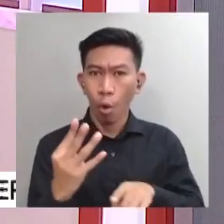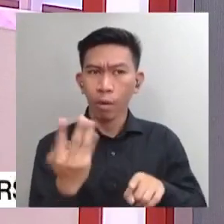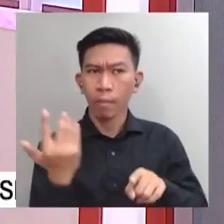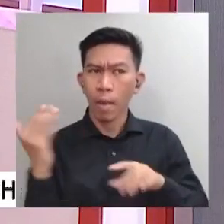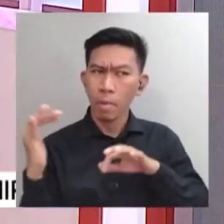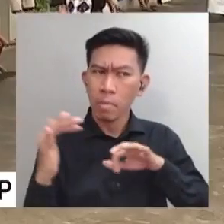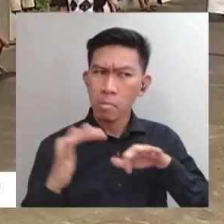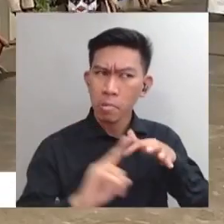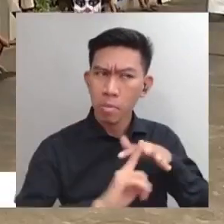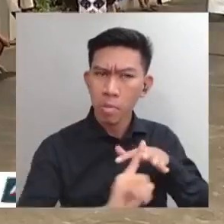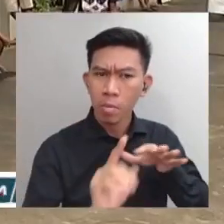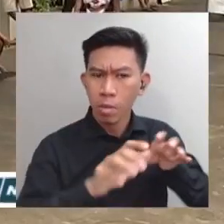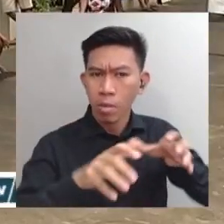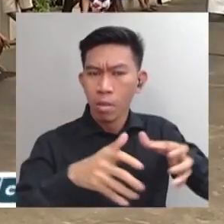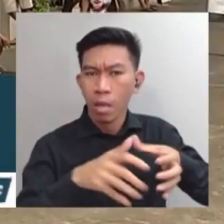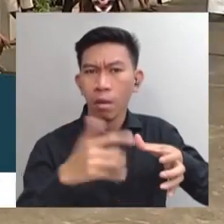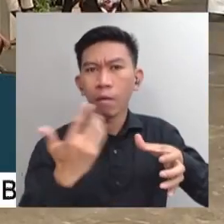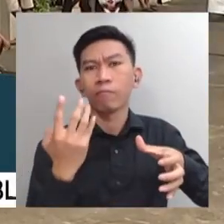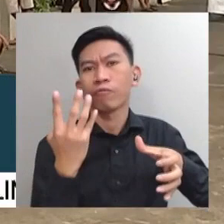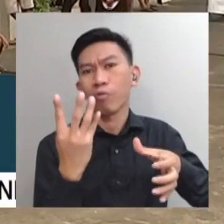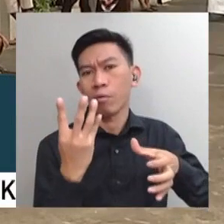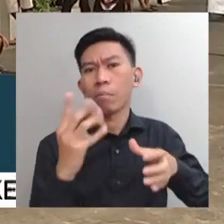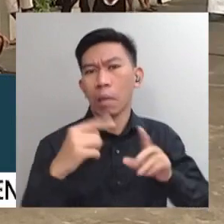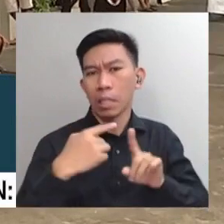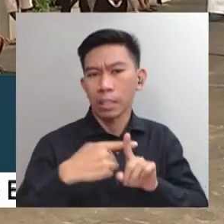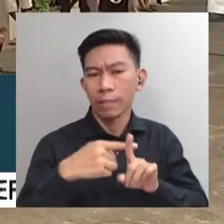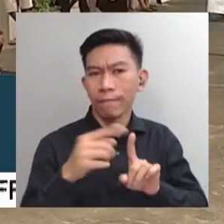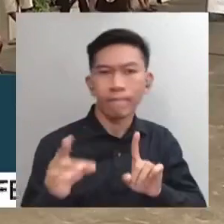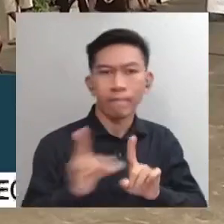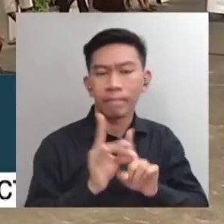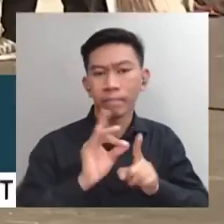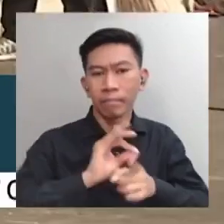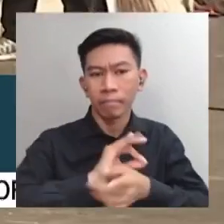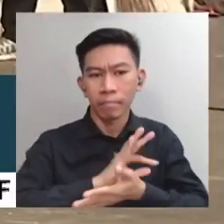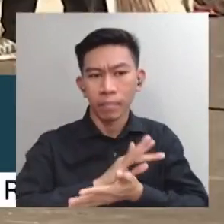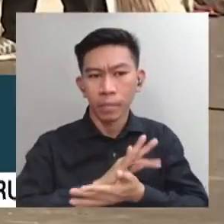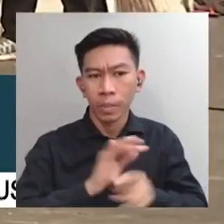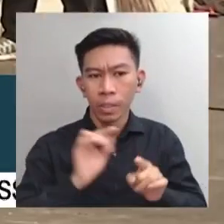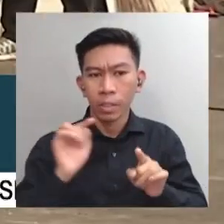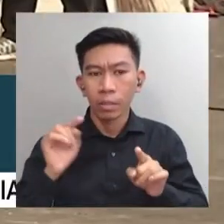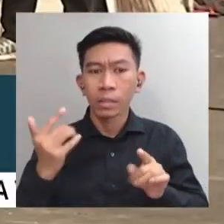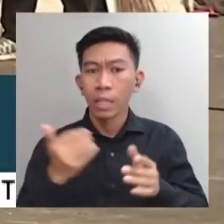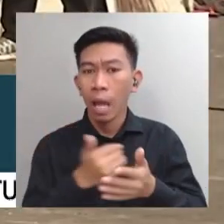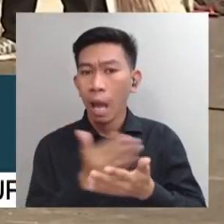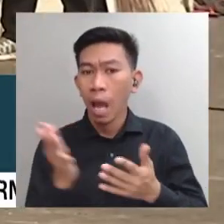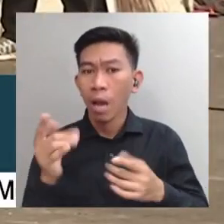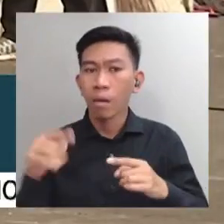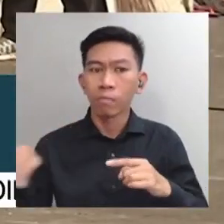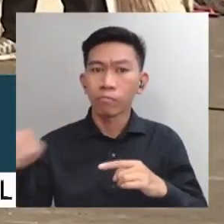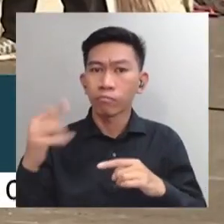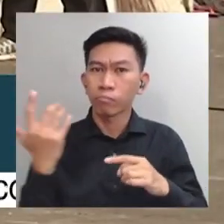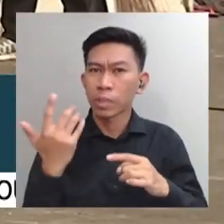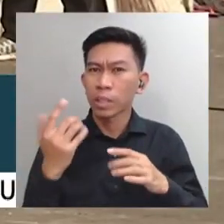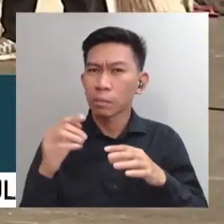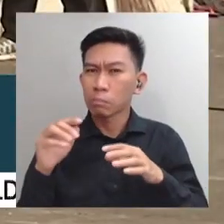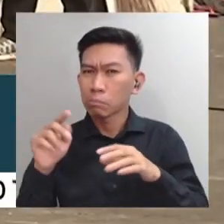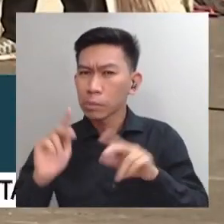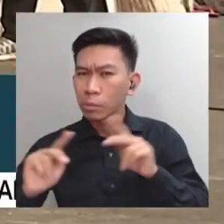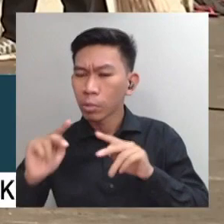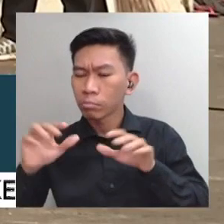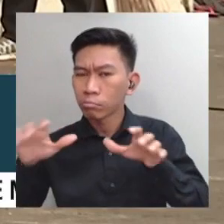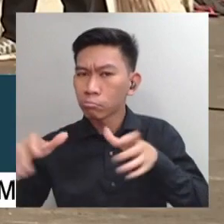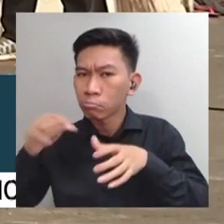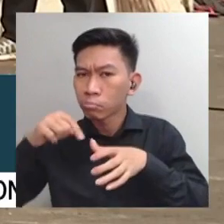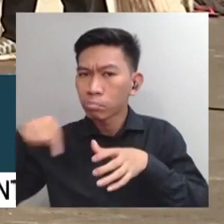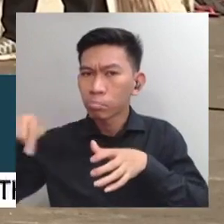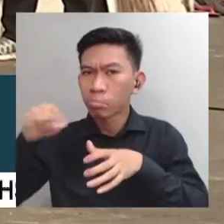under isolation. Albay's Emergency Management Office says several evacuees have also fallen ill due to unfavorable weather. It assures